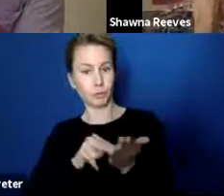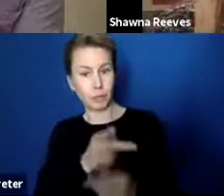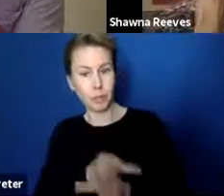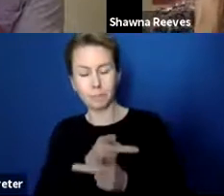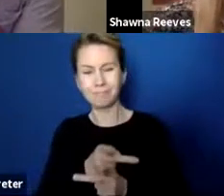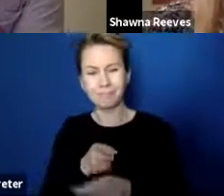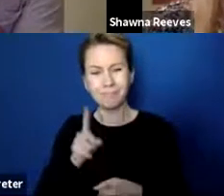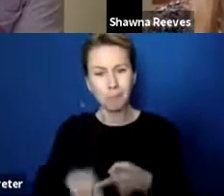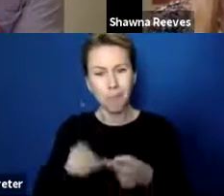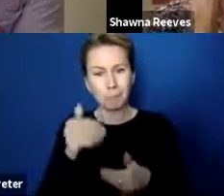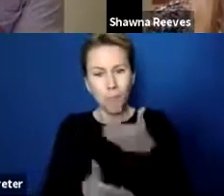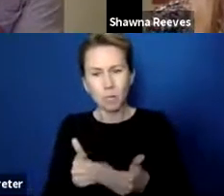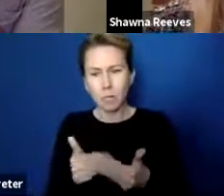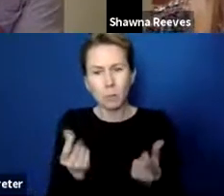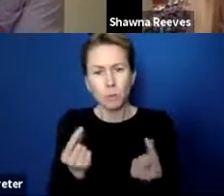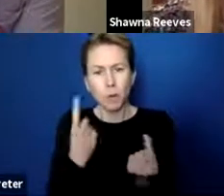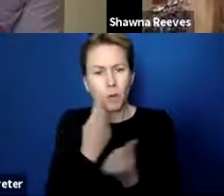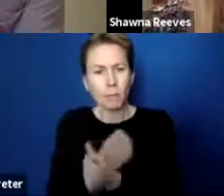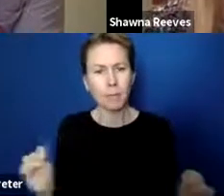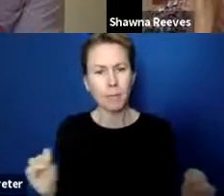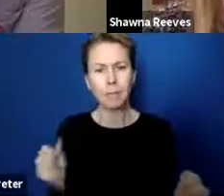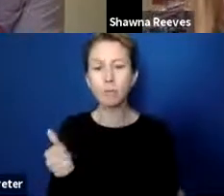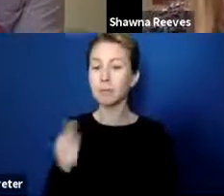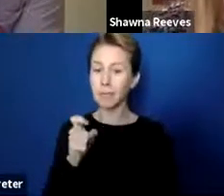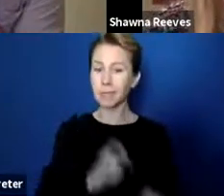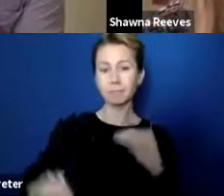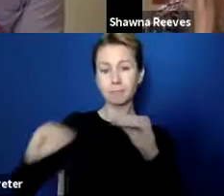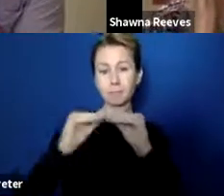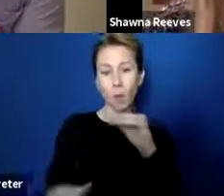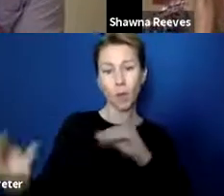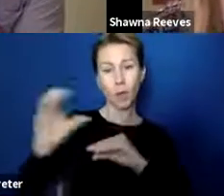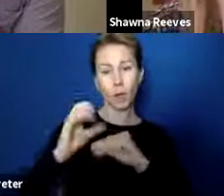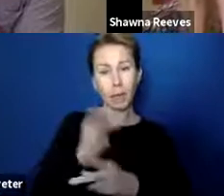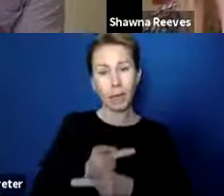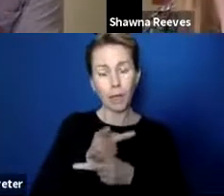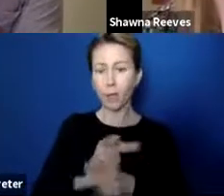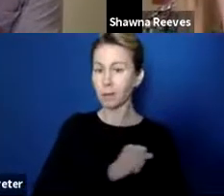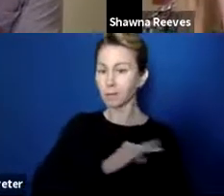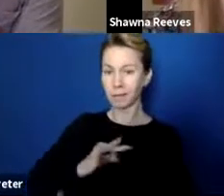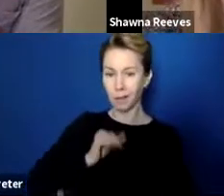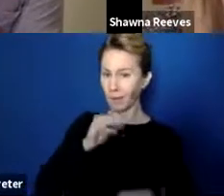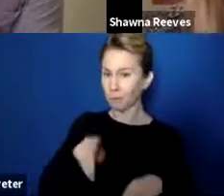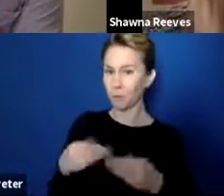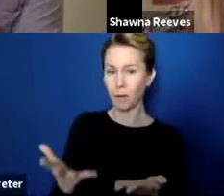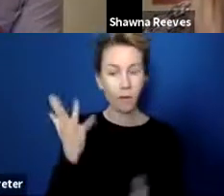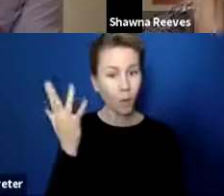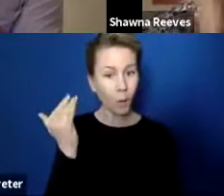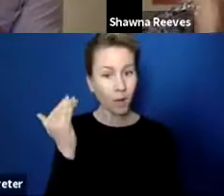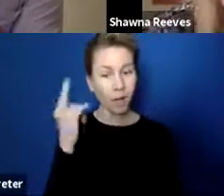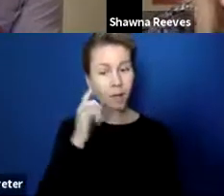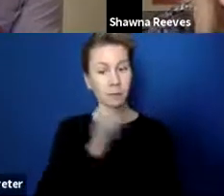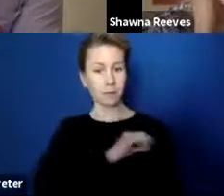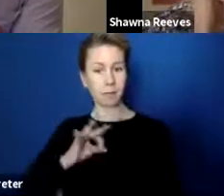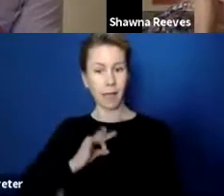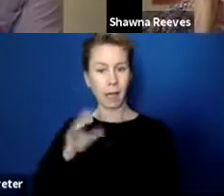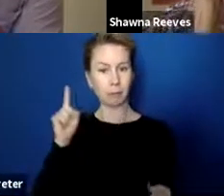the information. And for the individuals who have dementia or cognitive deficits, either in assisted living or in skilled nursing,